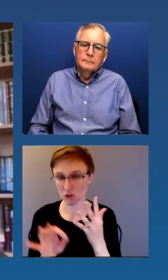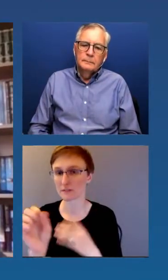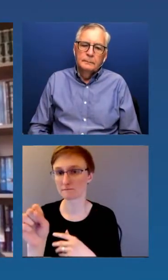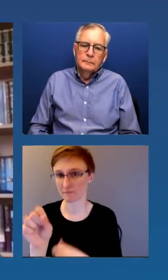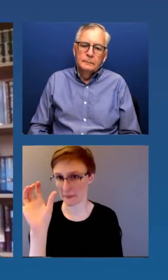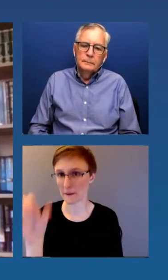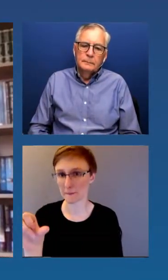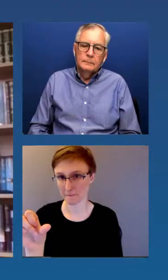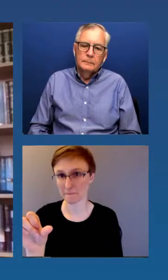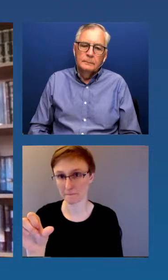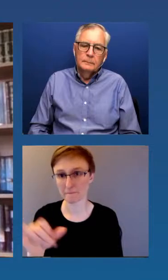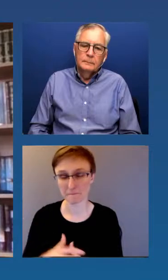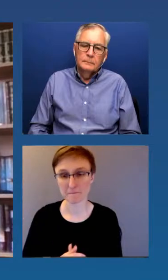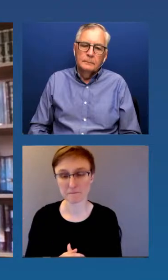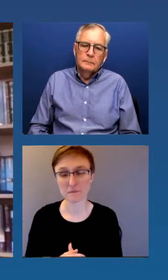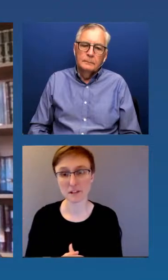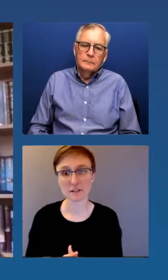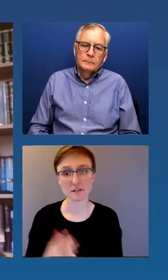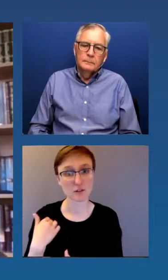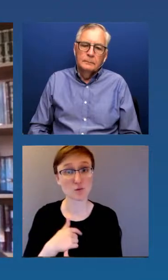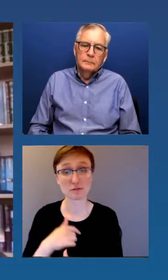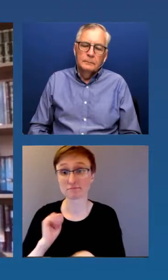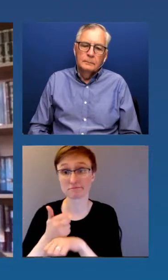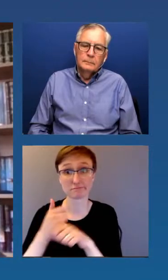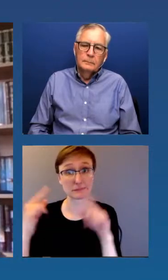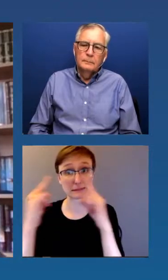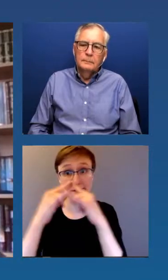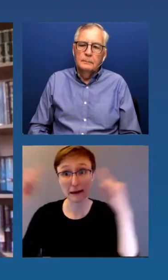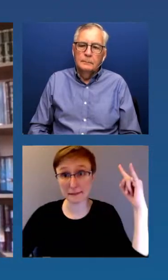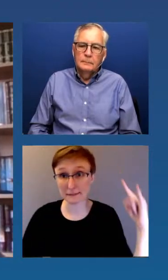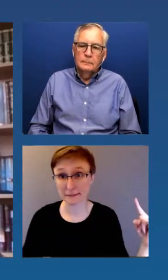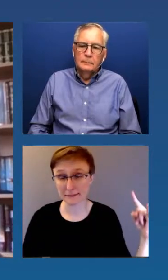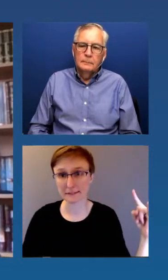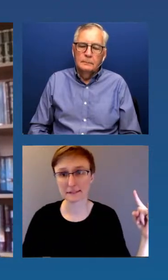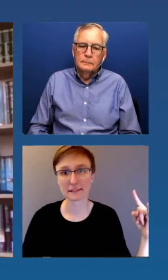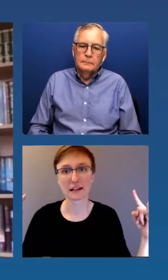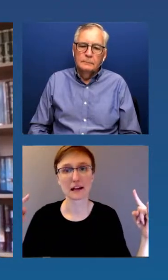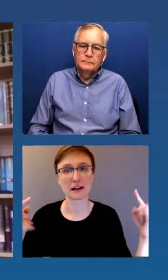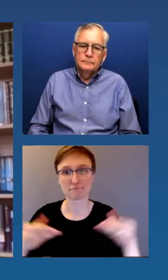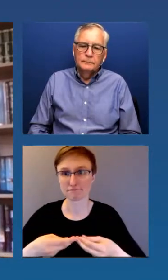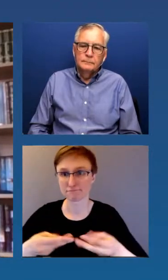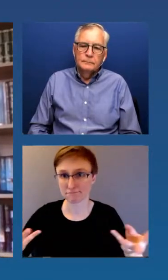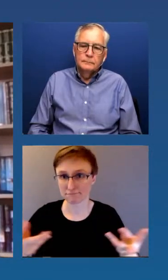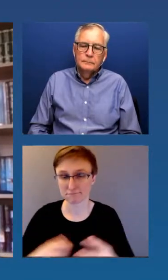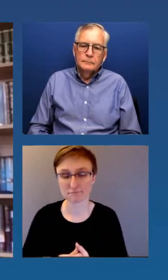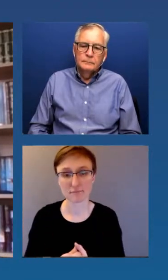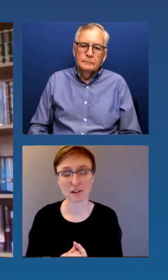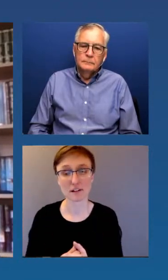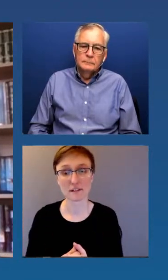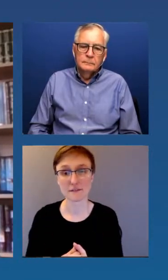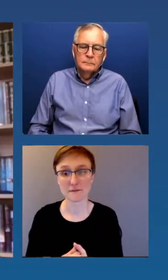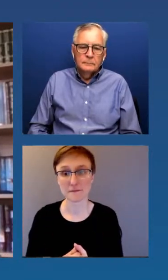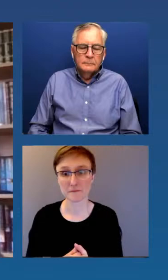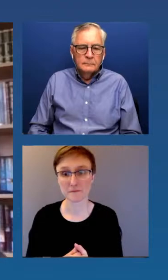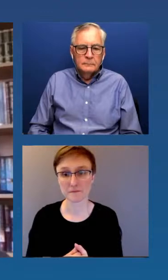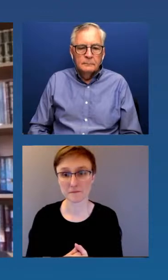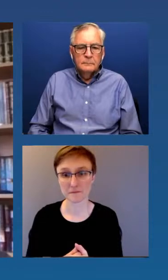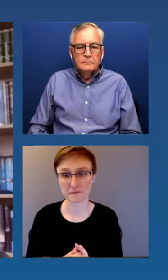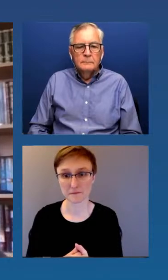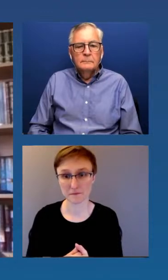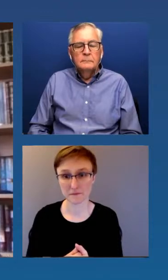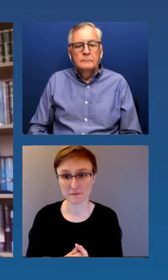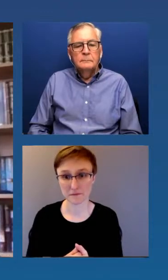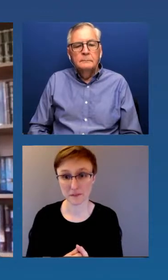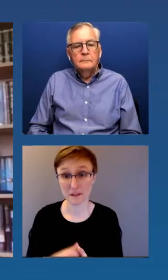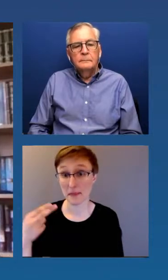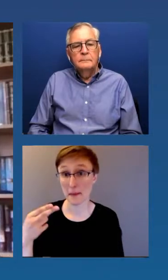that option. We're open to setting up tents. As a matter of fact, even the community or neighborhood hubs